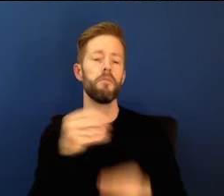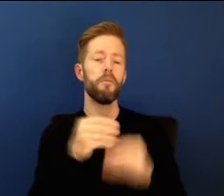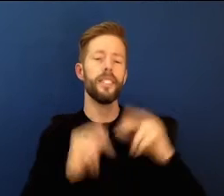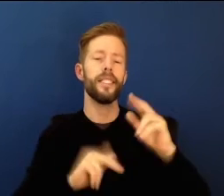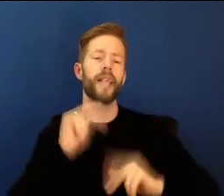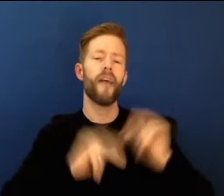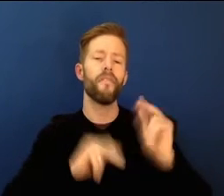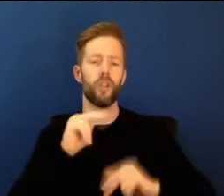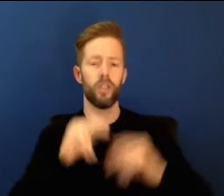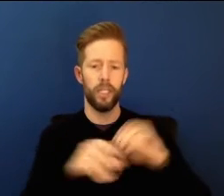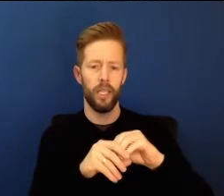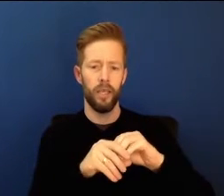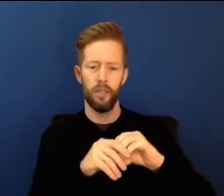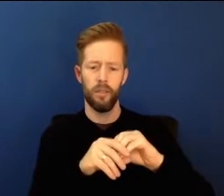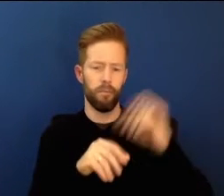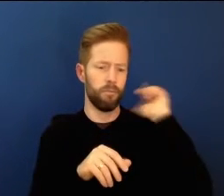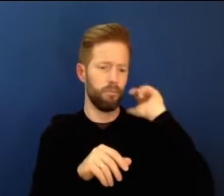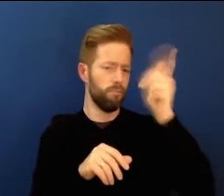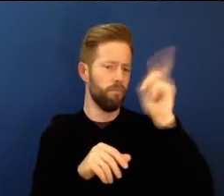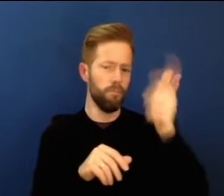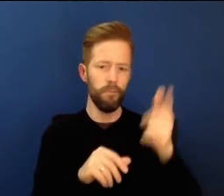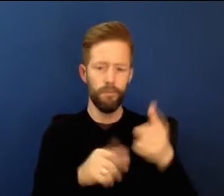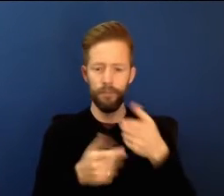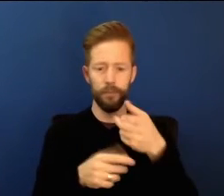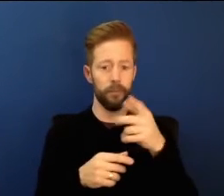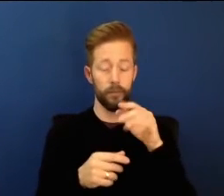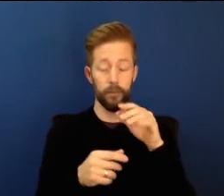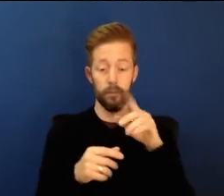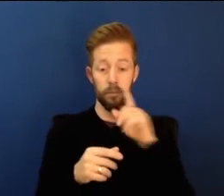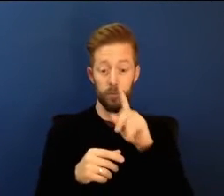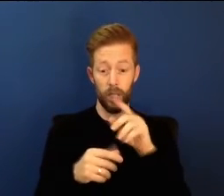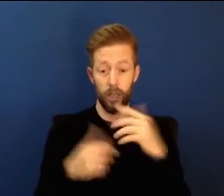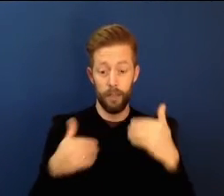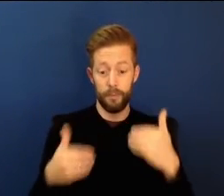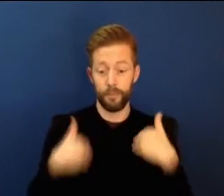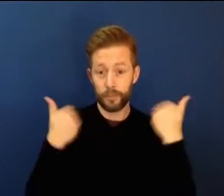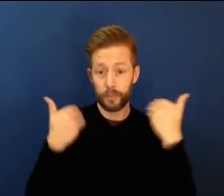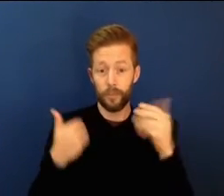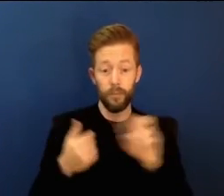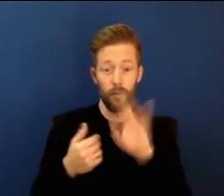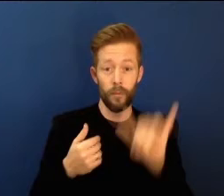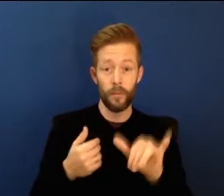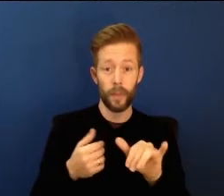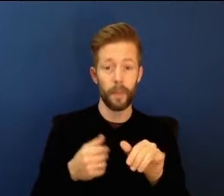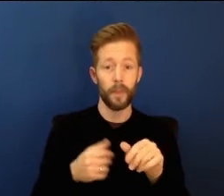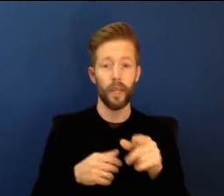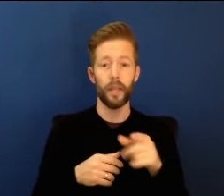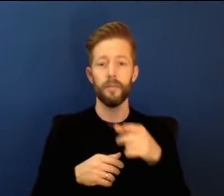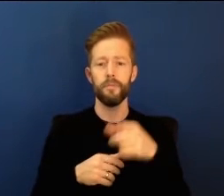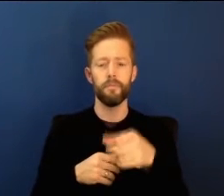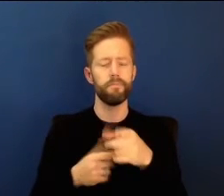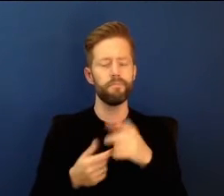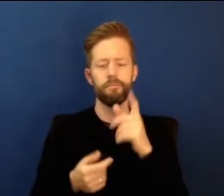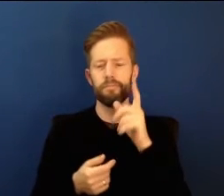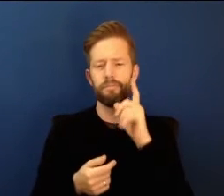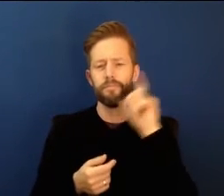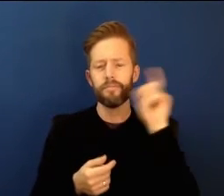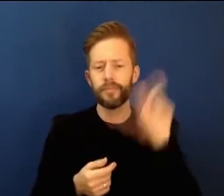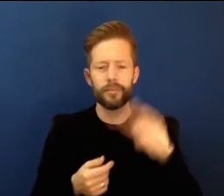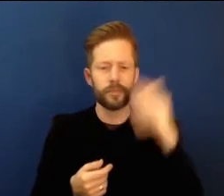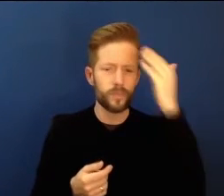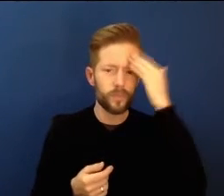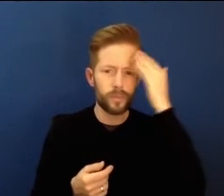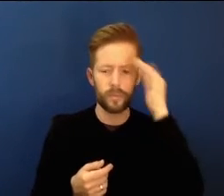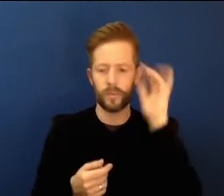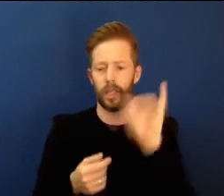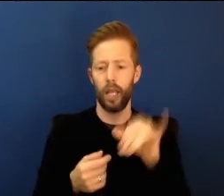at any point in time. And when kids are early on, they don't need to know, that following those directions or creating